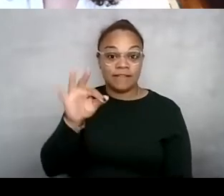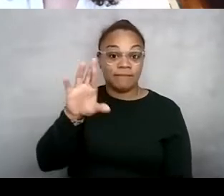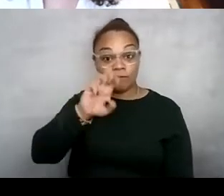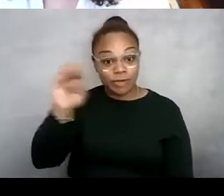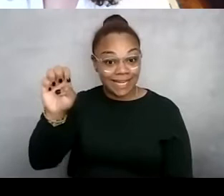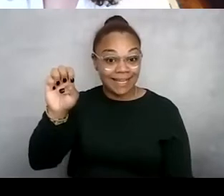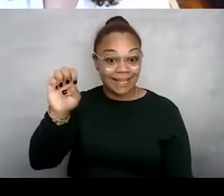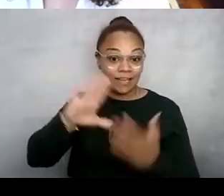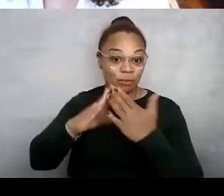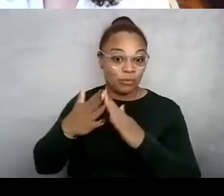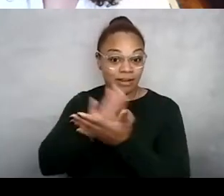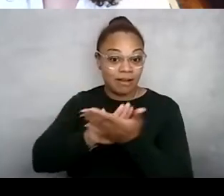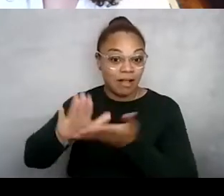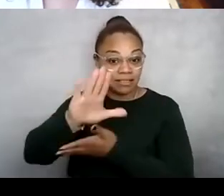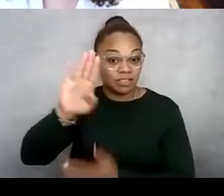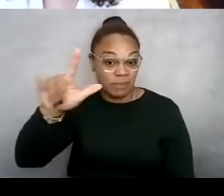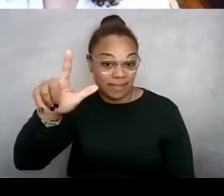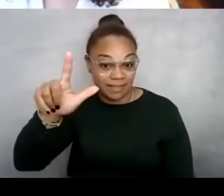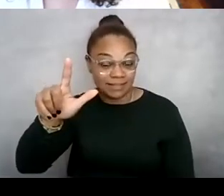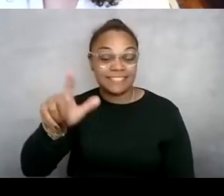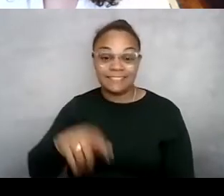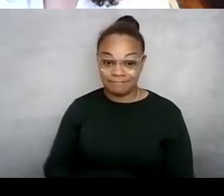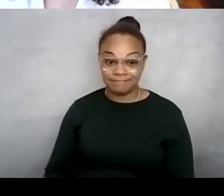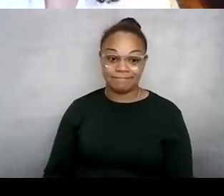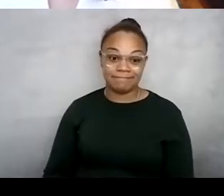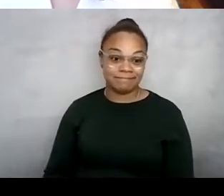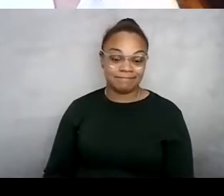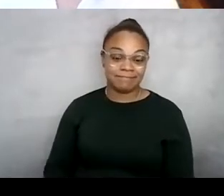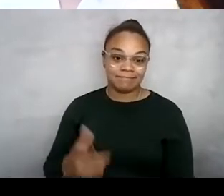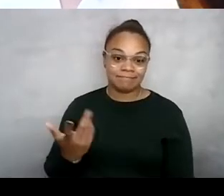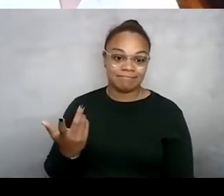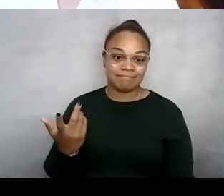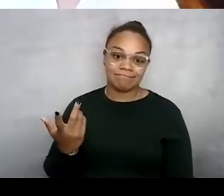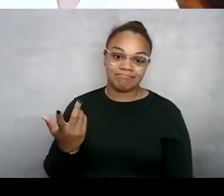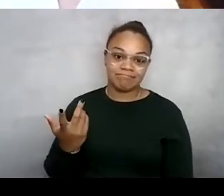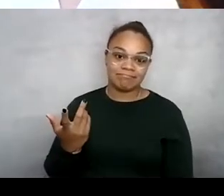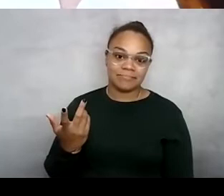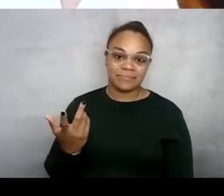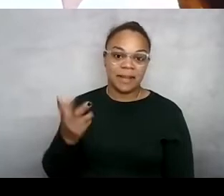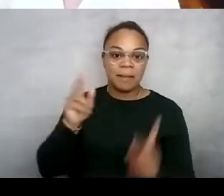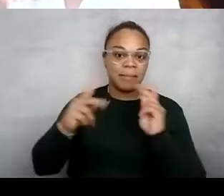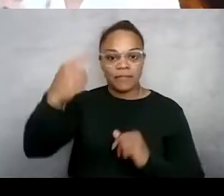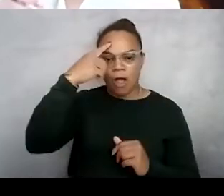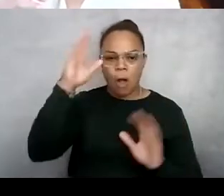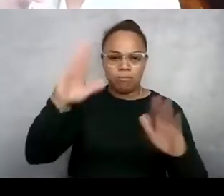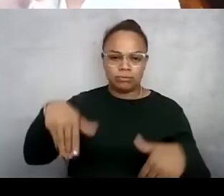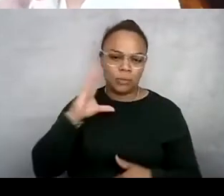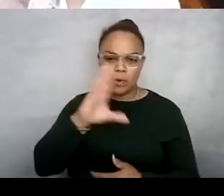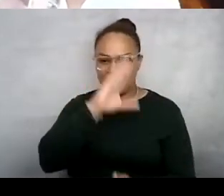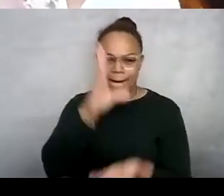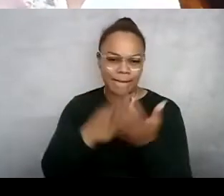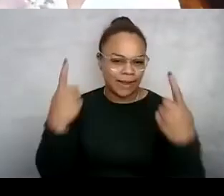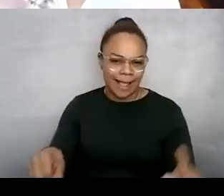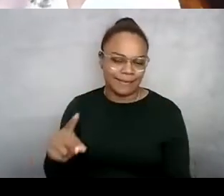right? And it was not considered, oh, that could never happen. That would definitely not happen in